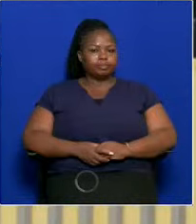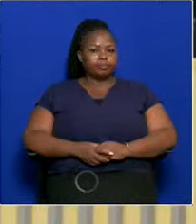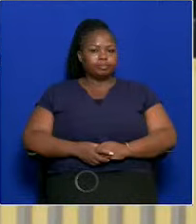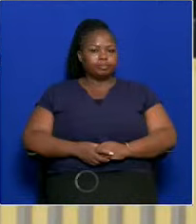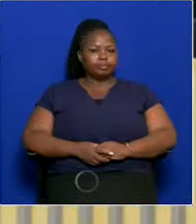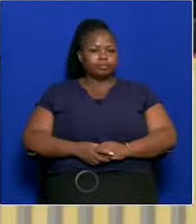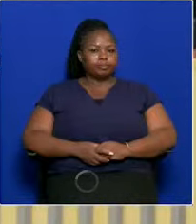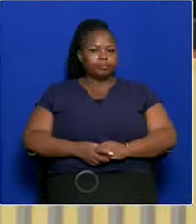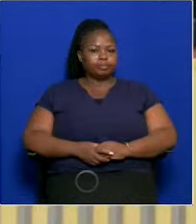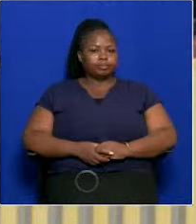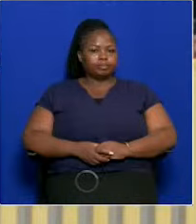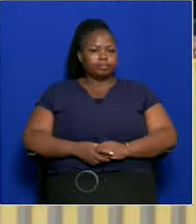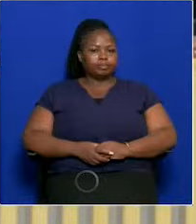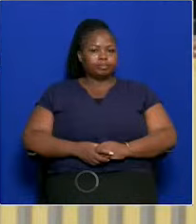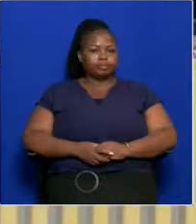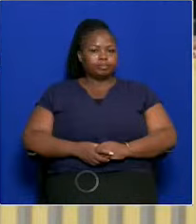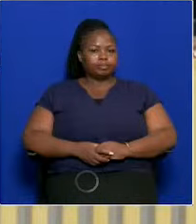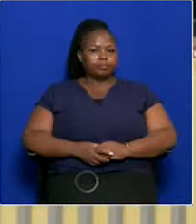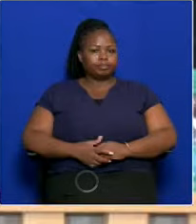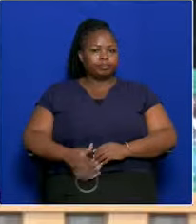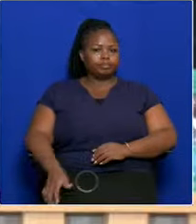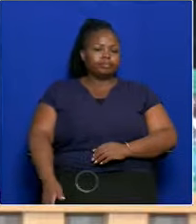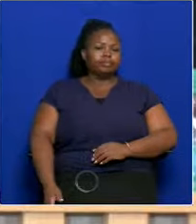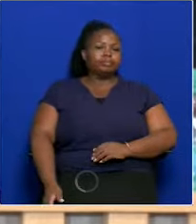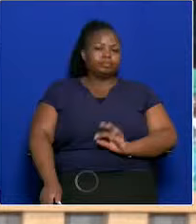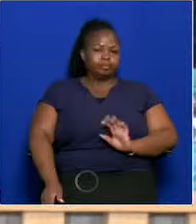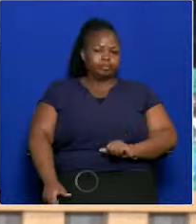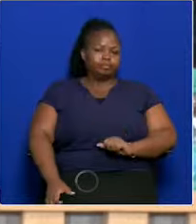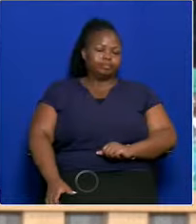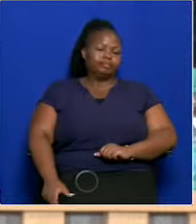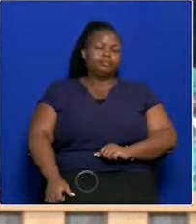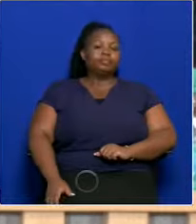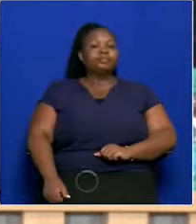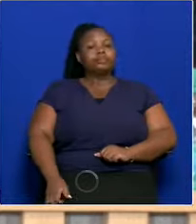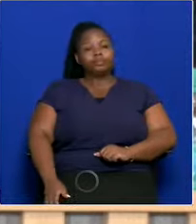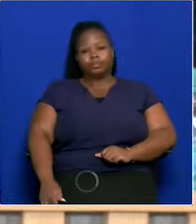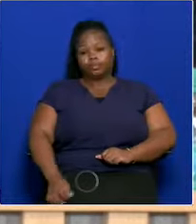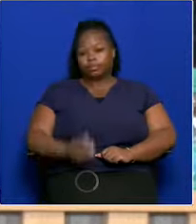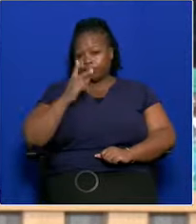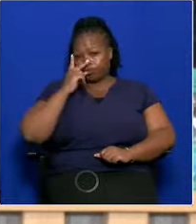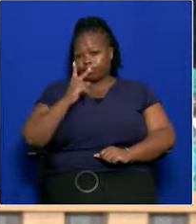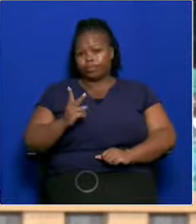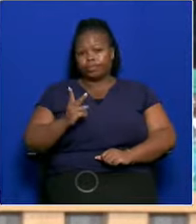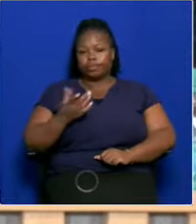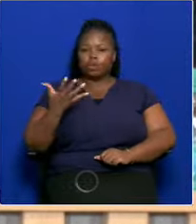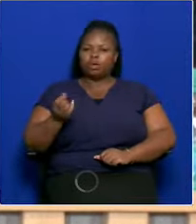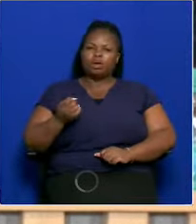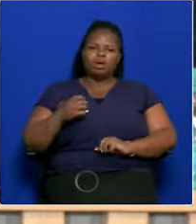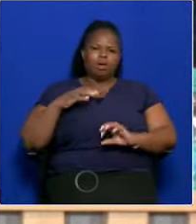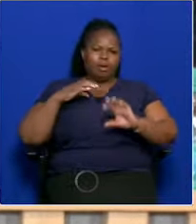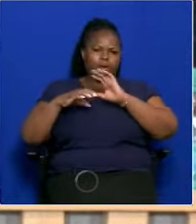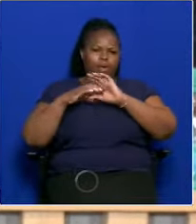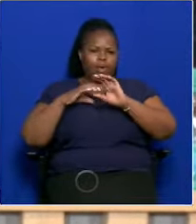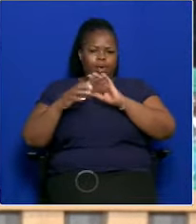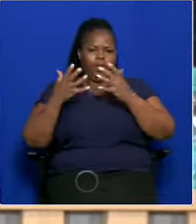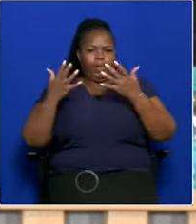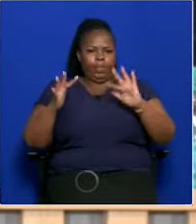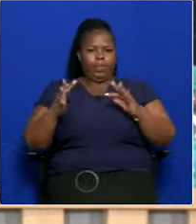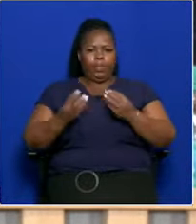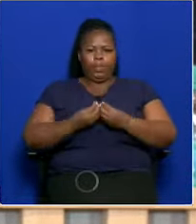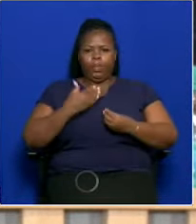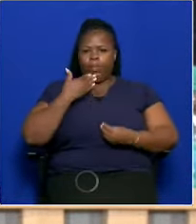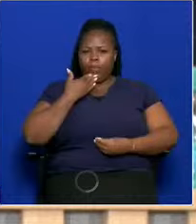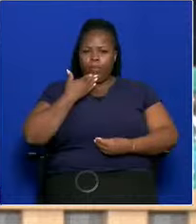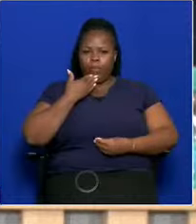I'm at page 63. Yes. You will see there that you had a conversation with Sergeant